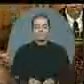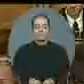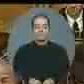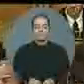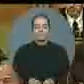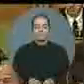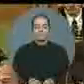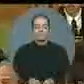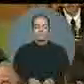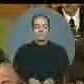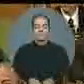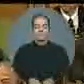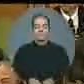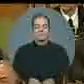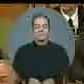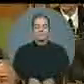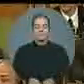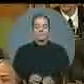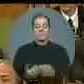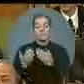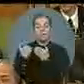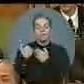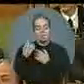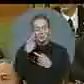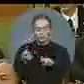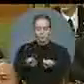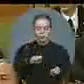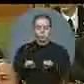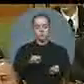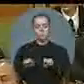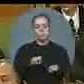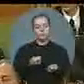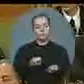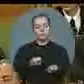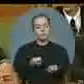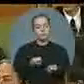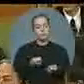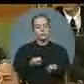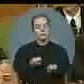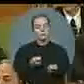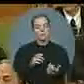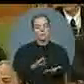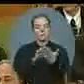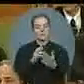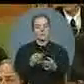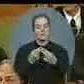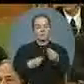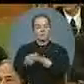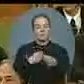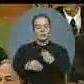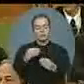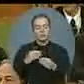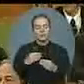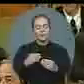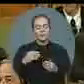To deliver a government that will face the economy crisis, the Prime Minister failed. The Prime Minister doesn't have the support of this House